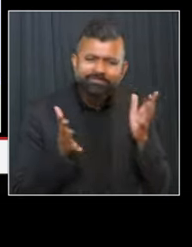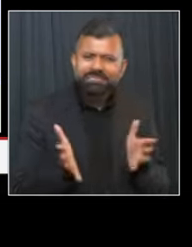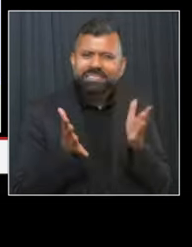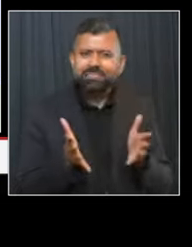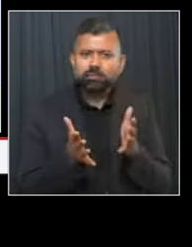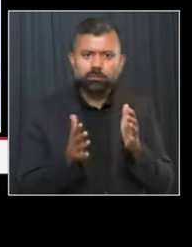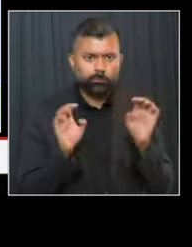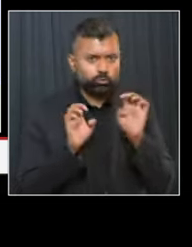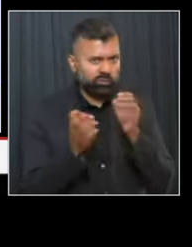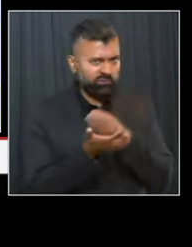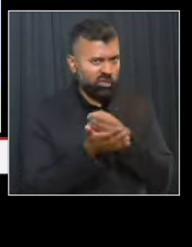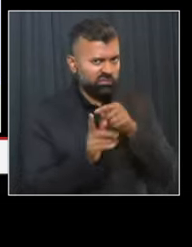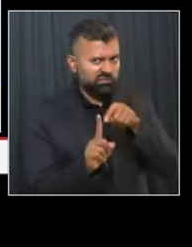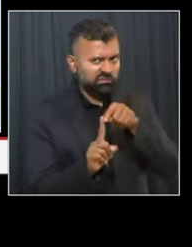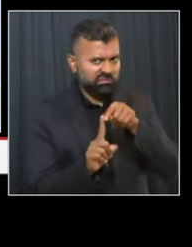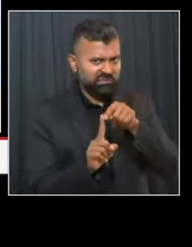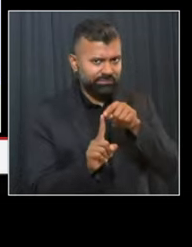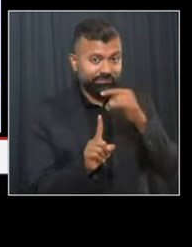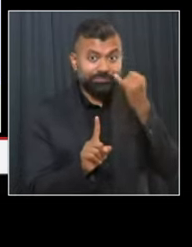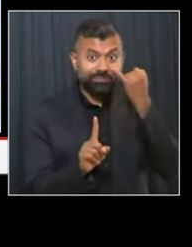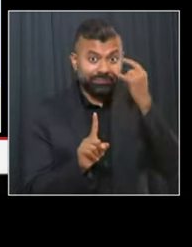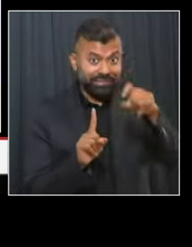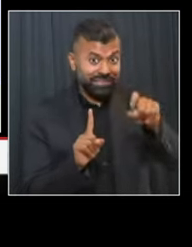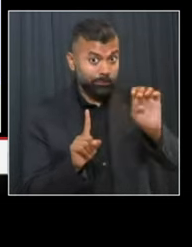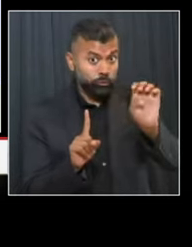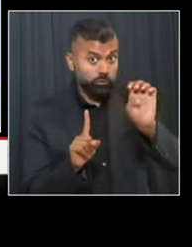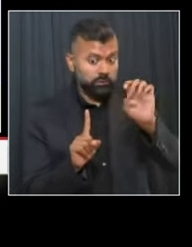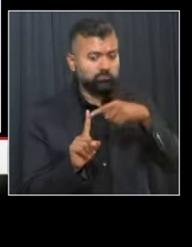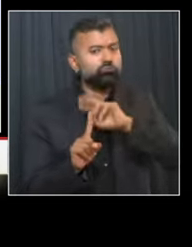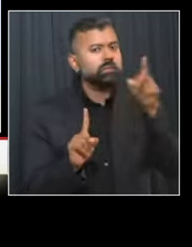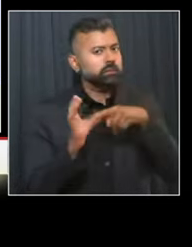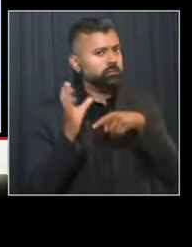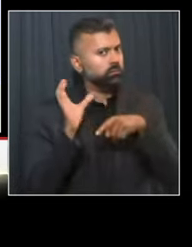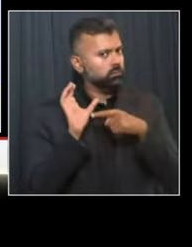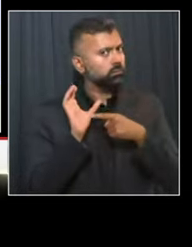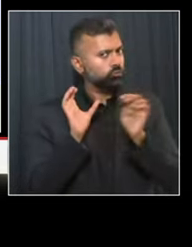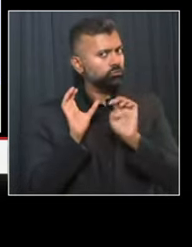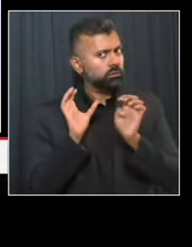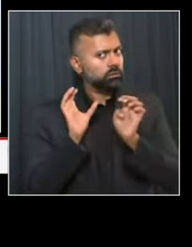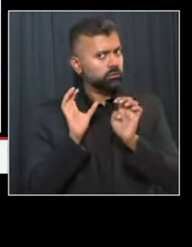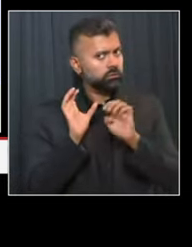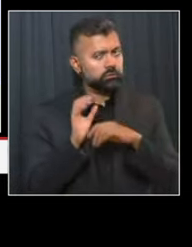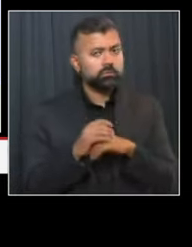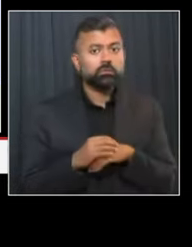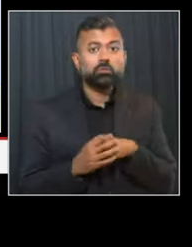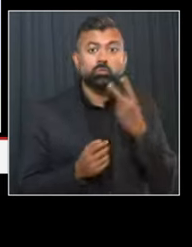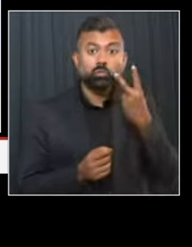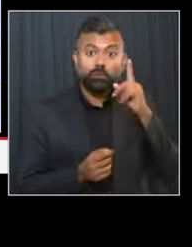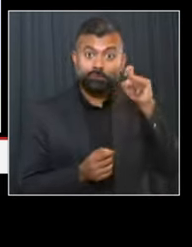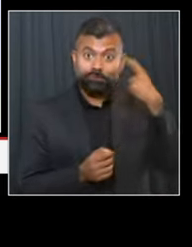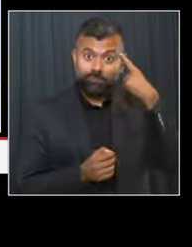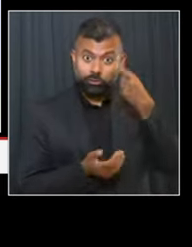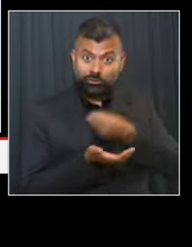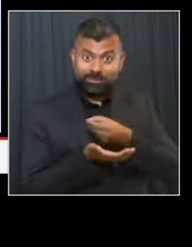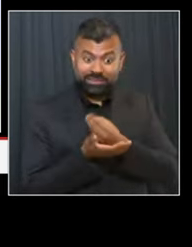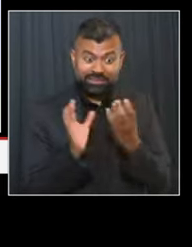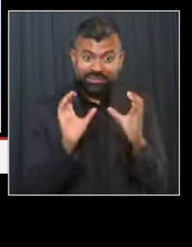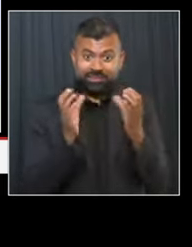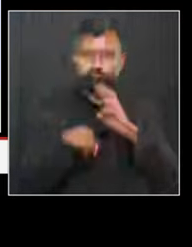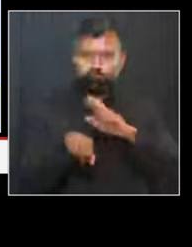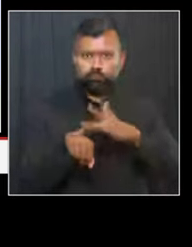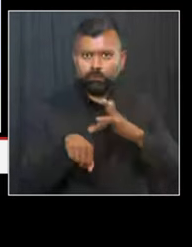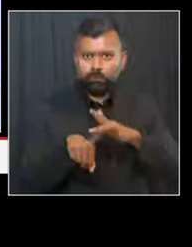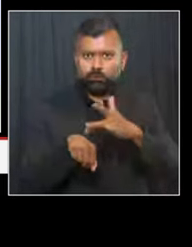part of the 180 million as well. So the 2 federal reserves are addressed fully, but it does not affect the district's